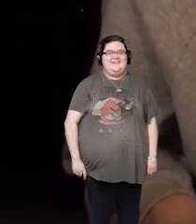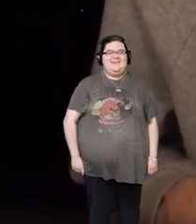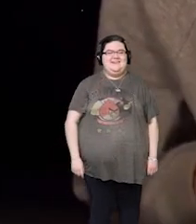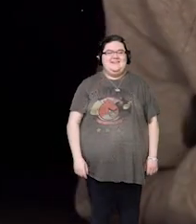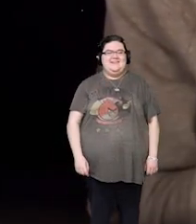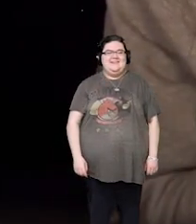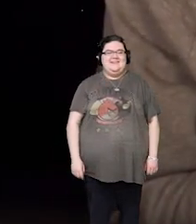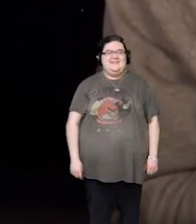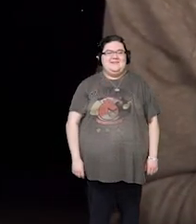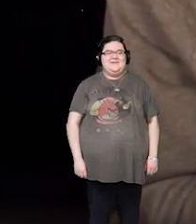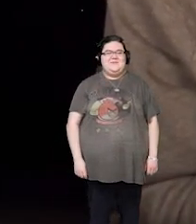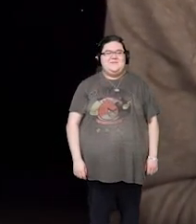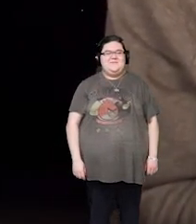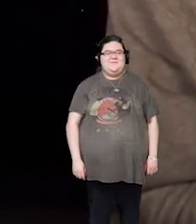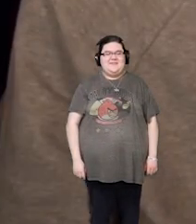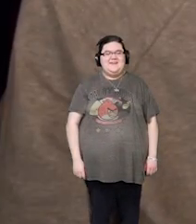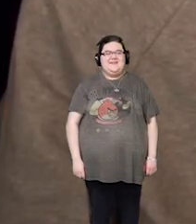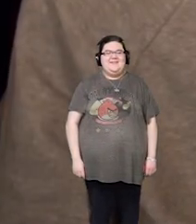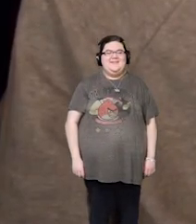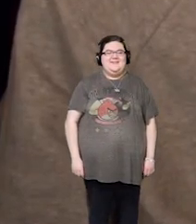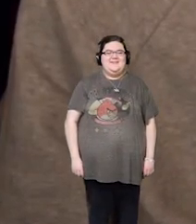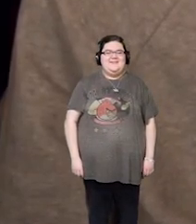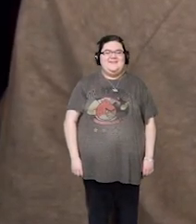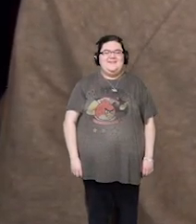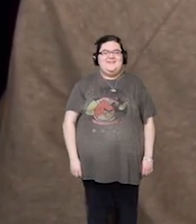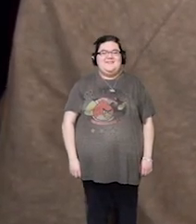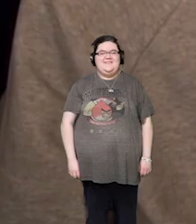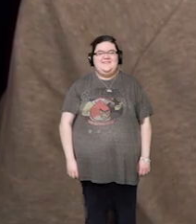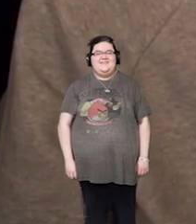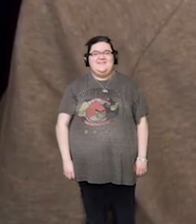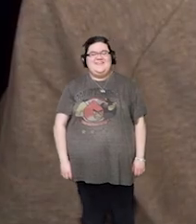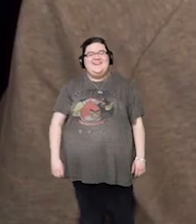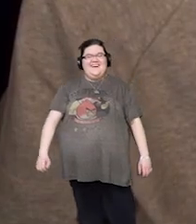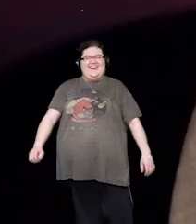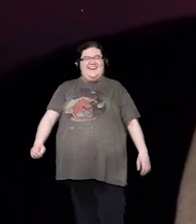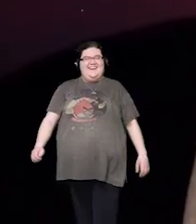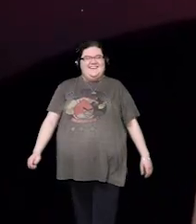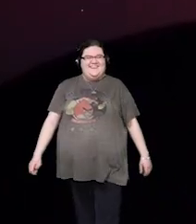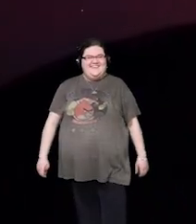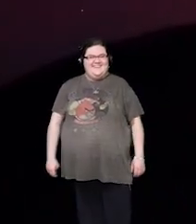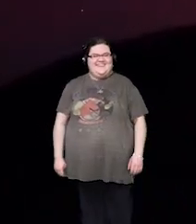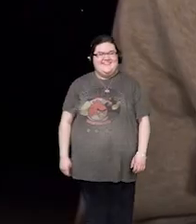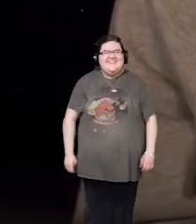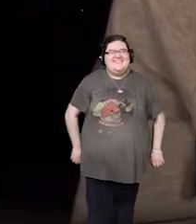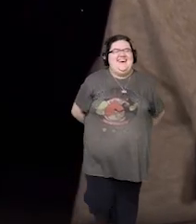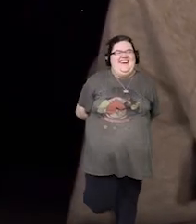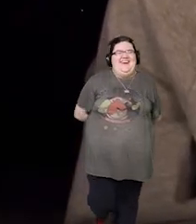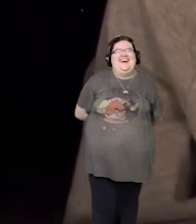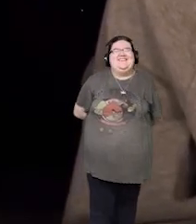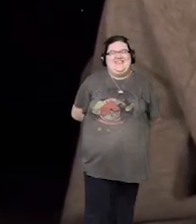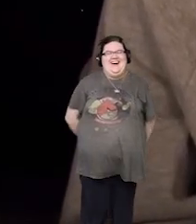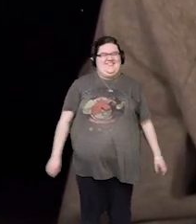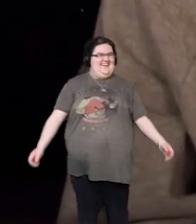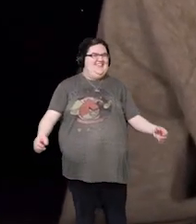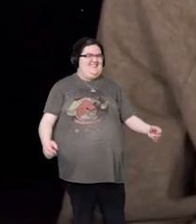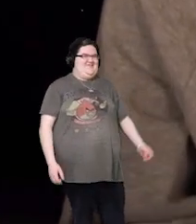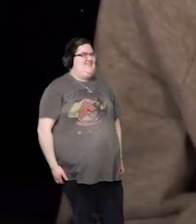The worst stink thing. Spray, the poo spray. Yeah. I nearly projectile vomited it. Buy more of that. What would happen?